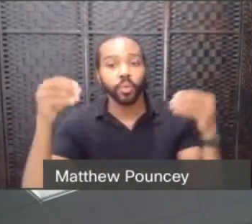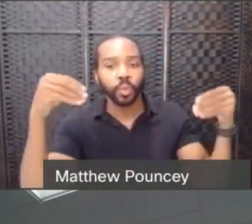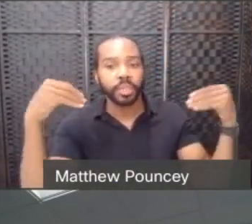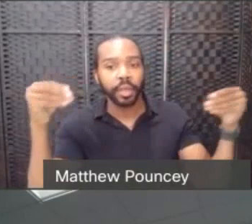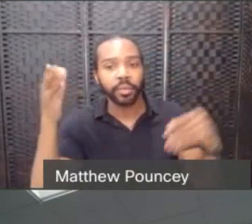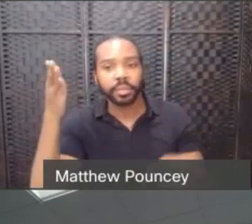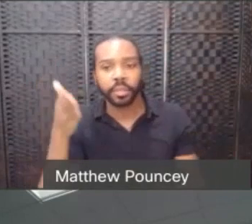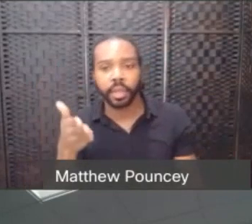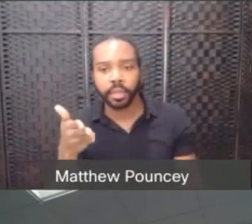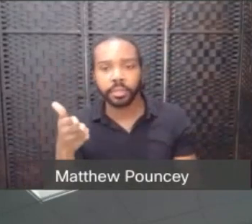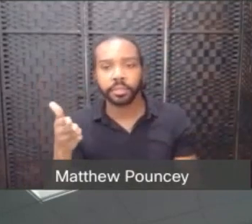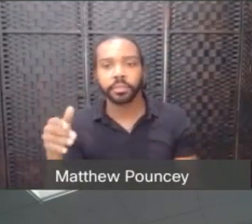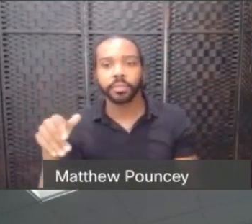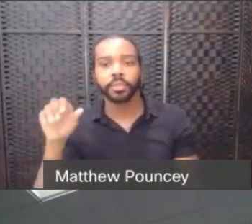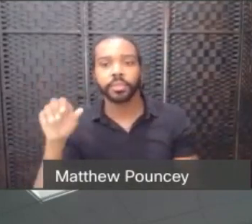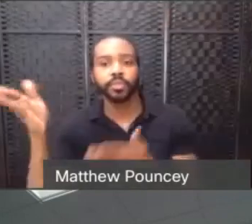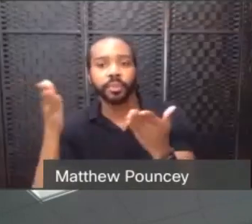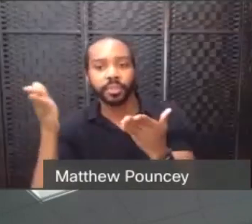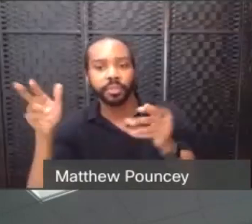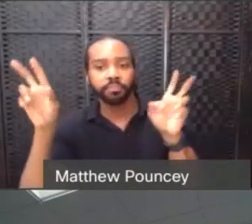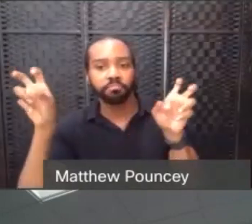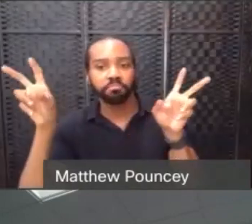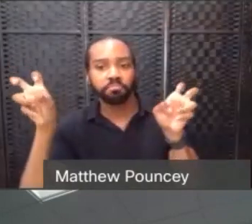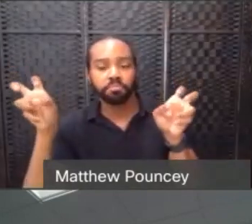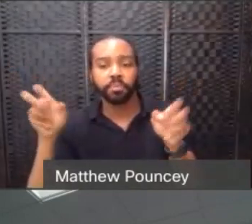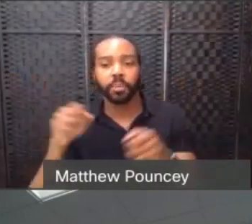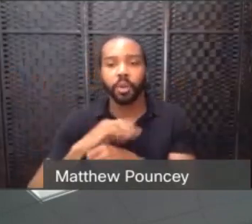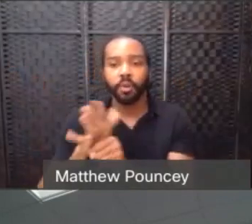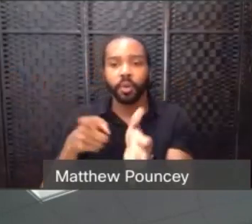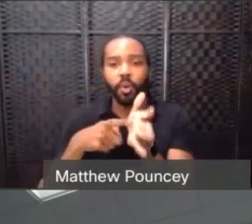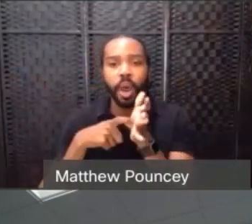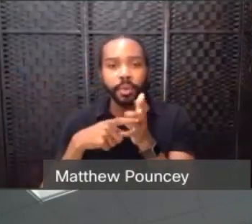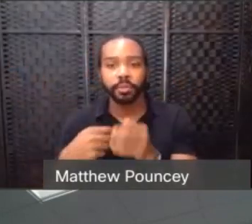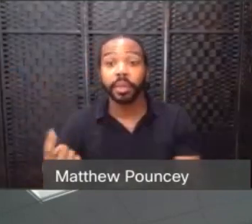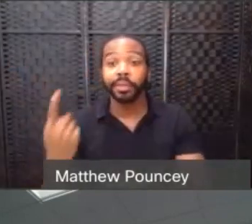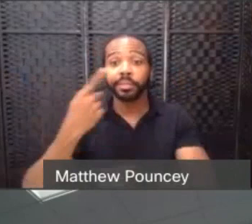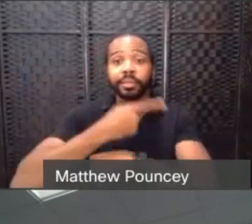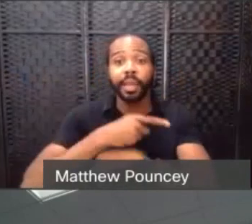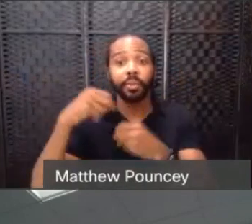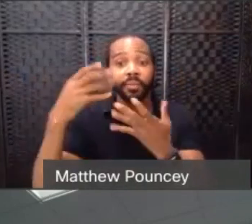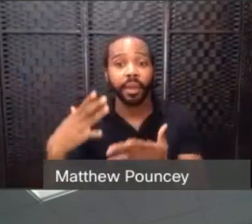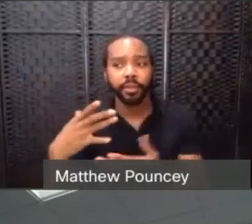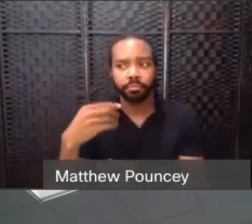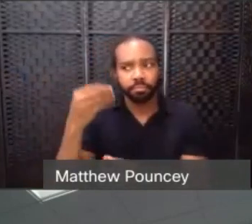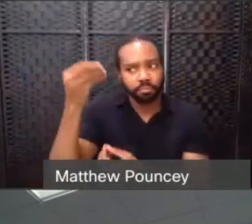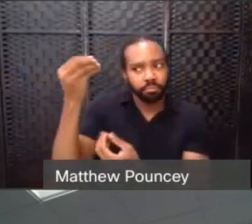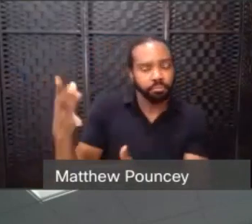retail/services, end quote, COVID requirements? Day providers were told last week that it would